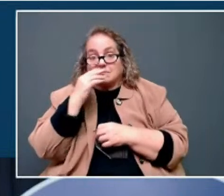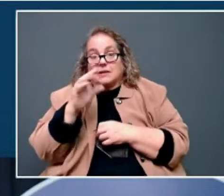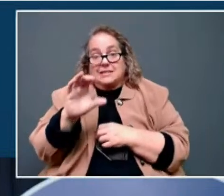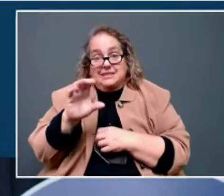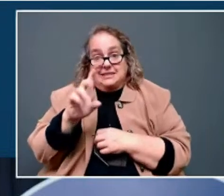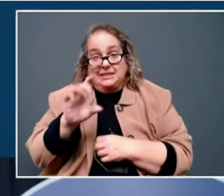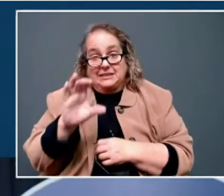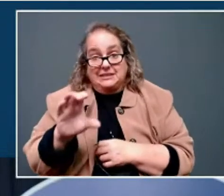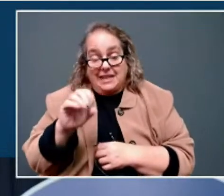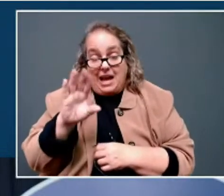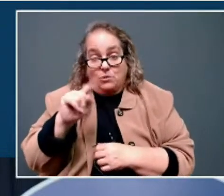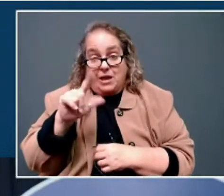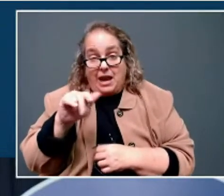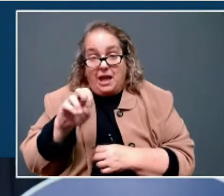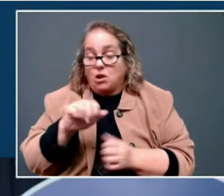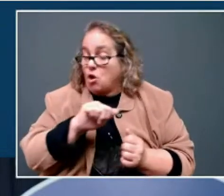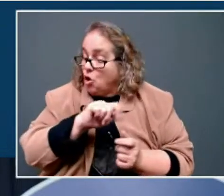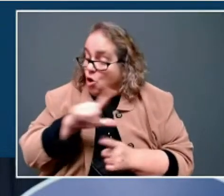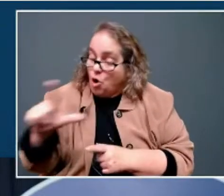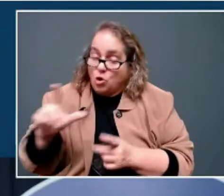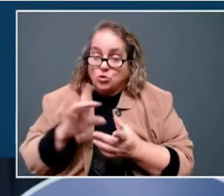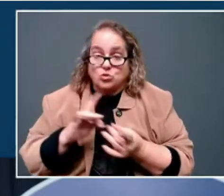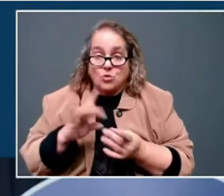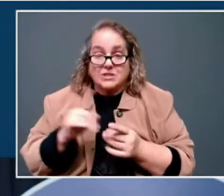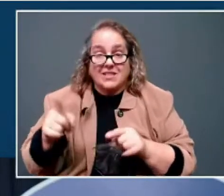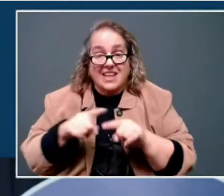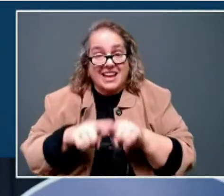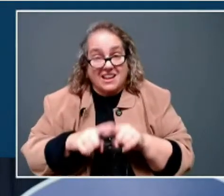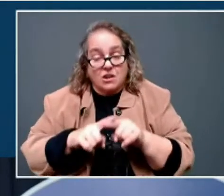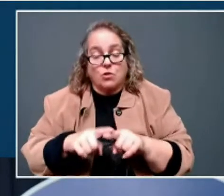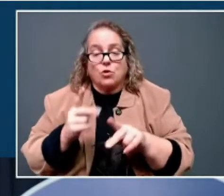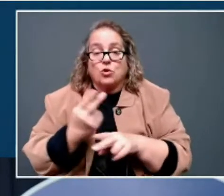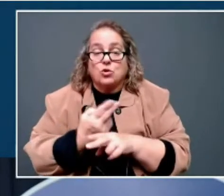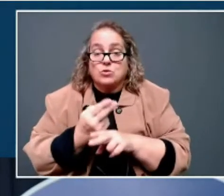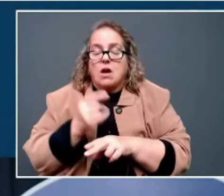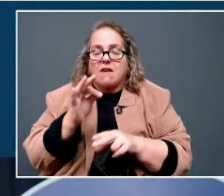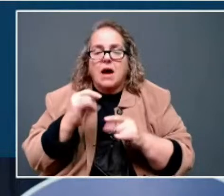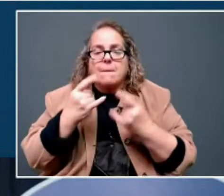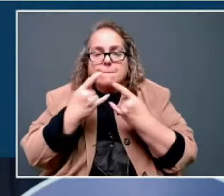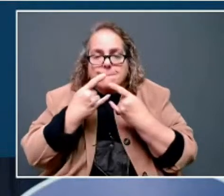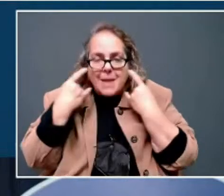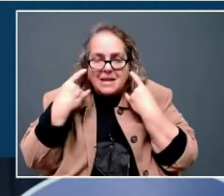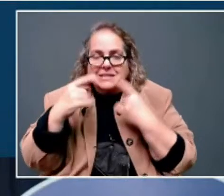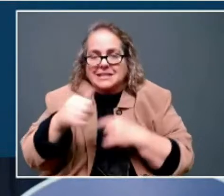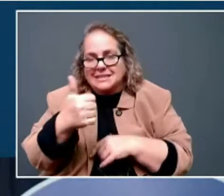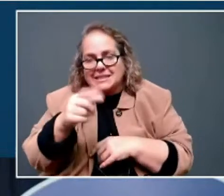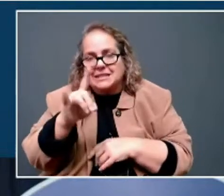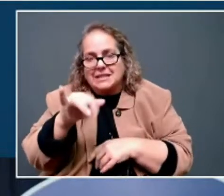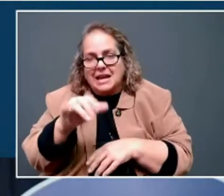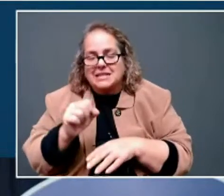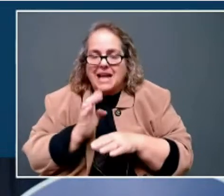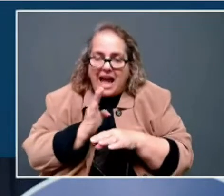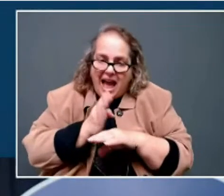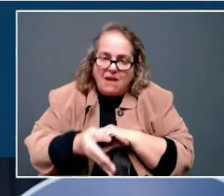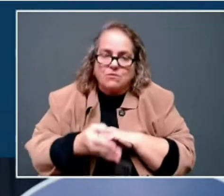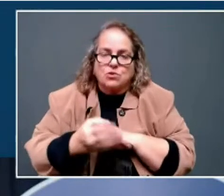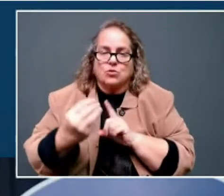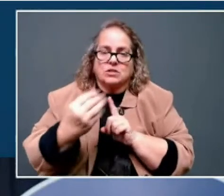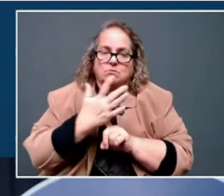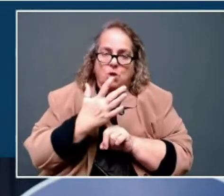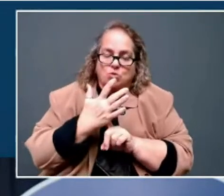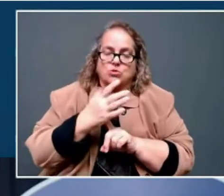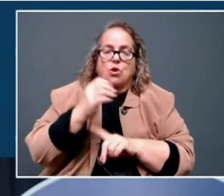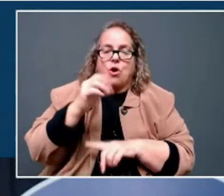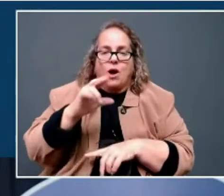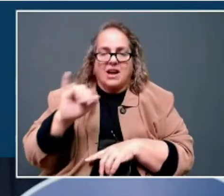revised guidelines, they rely on the use of masks for 10 days after an infection or after exposure. So folks,